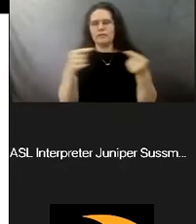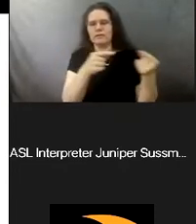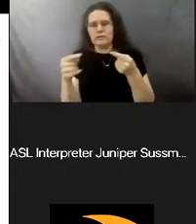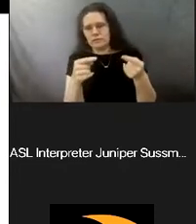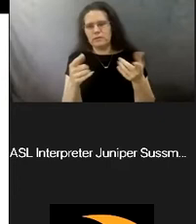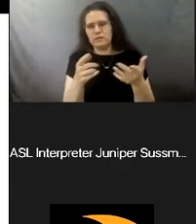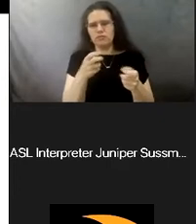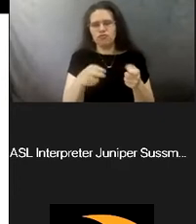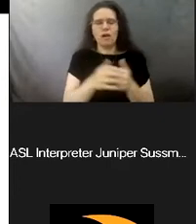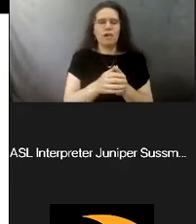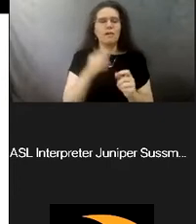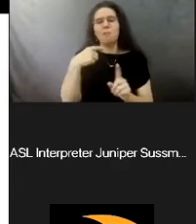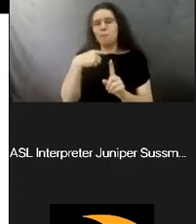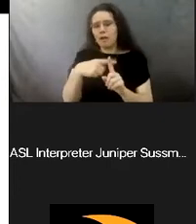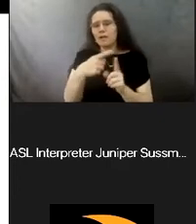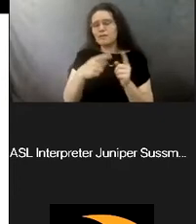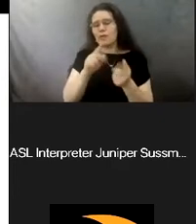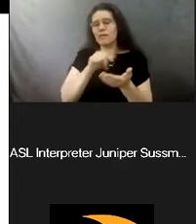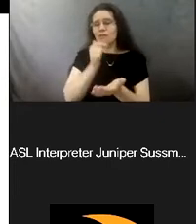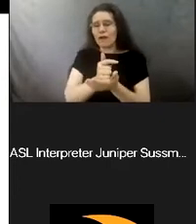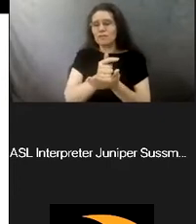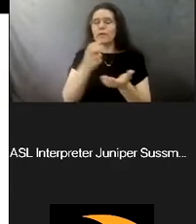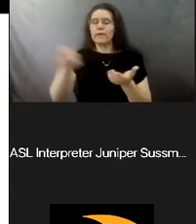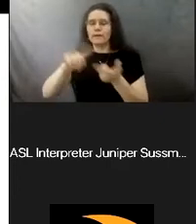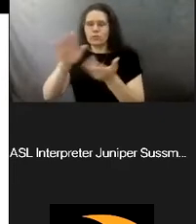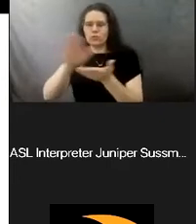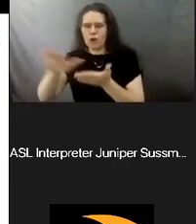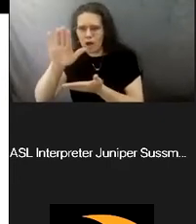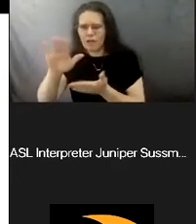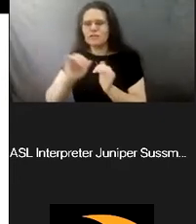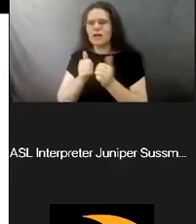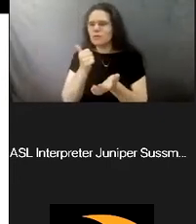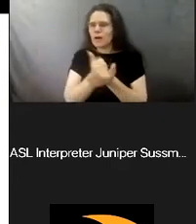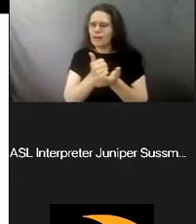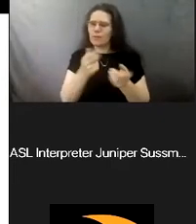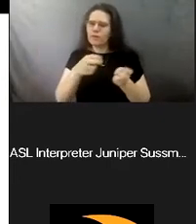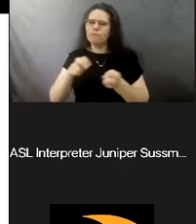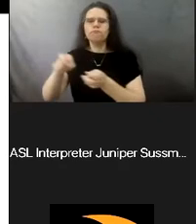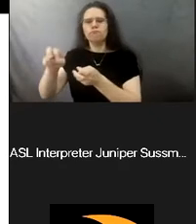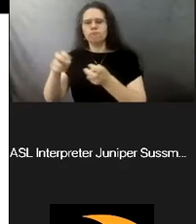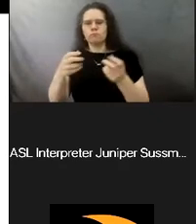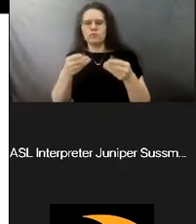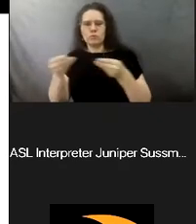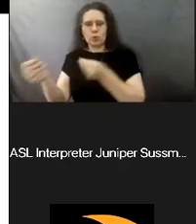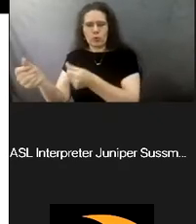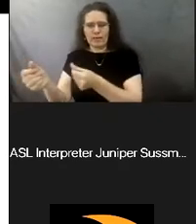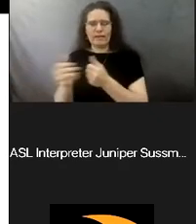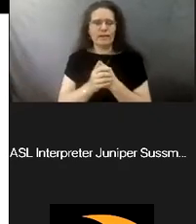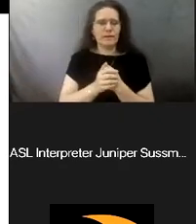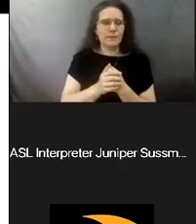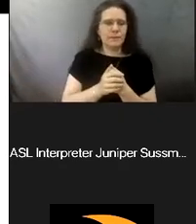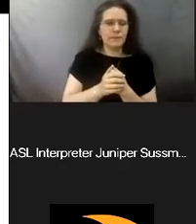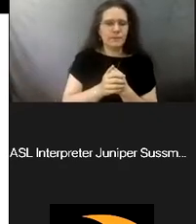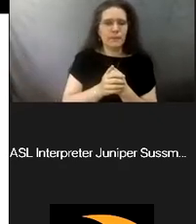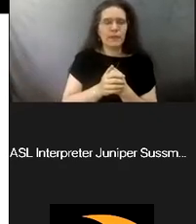conditions. I think one of the other things that I want, Katie, before you advance to the next slide, just to kind of talk about here is, as community